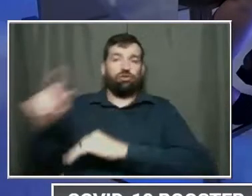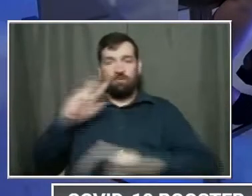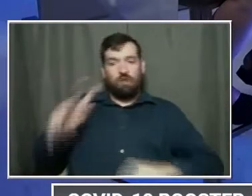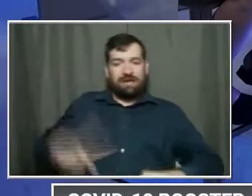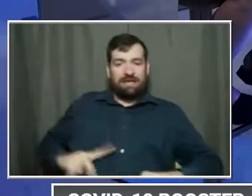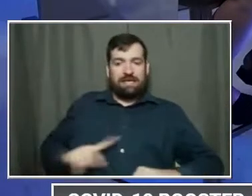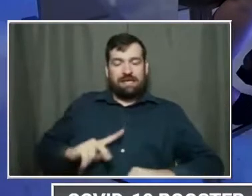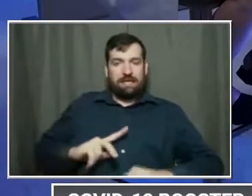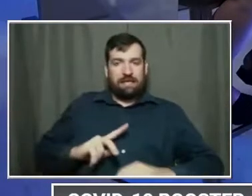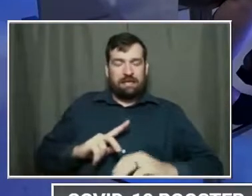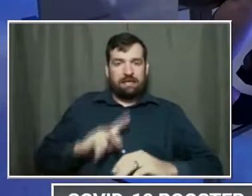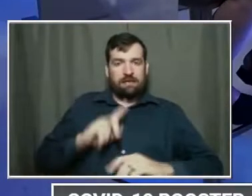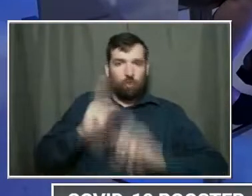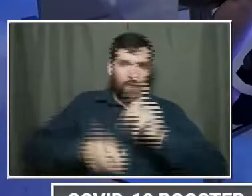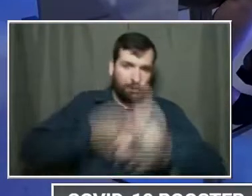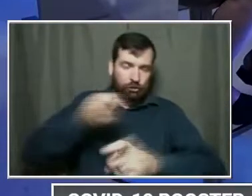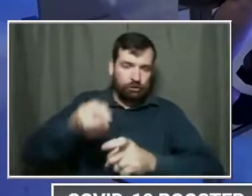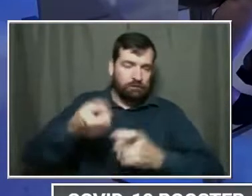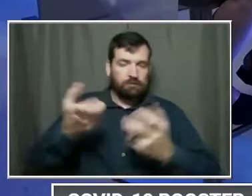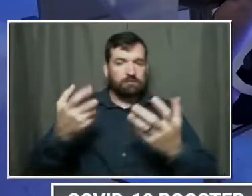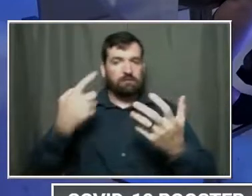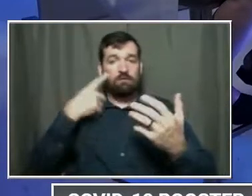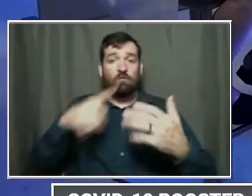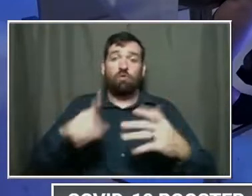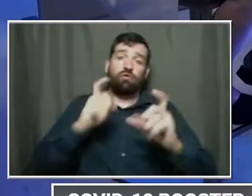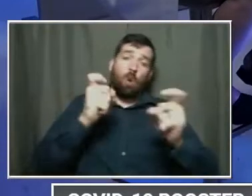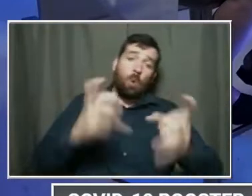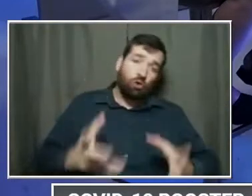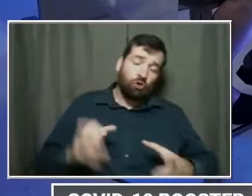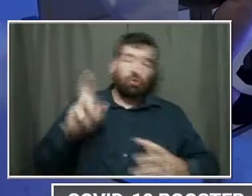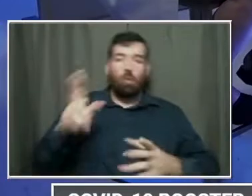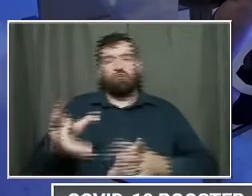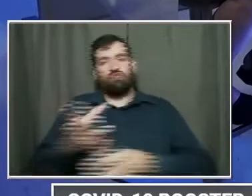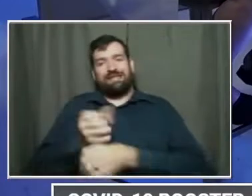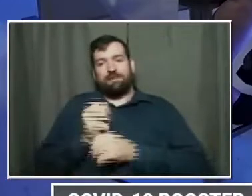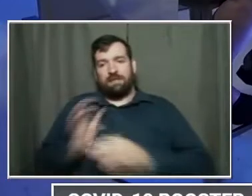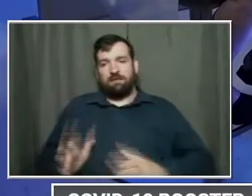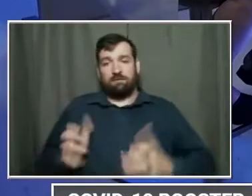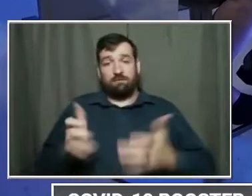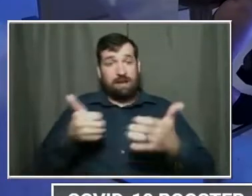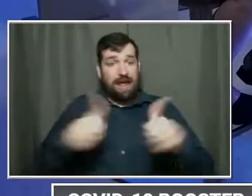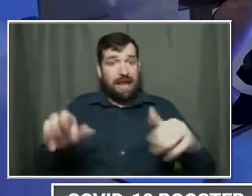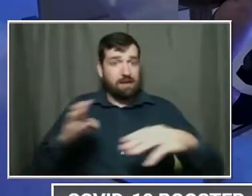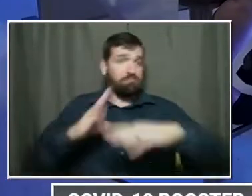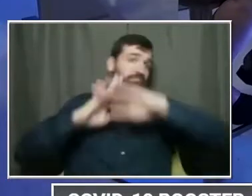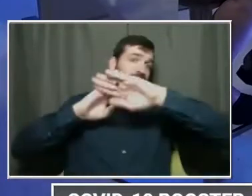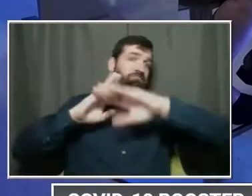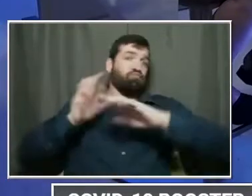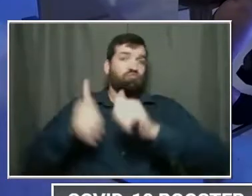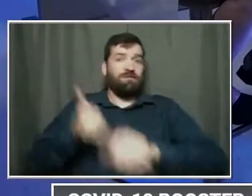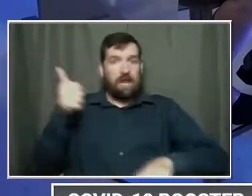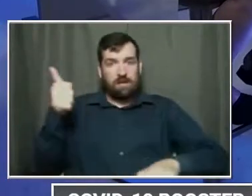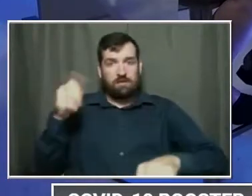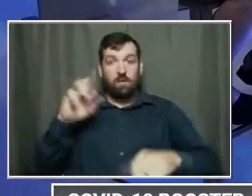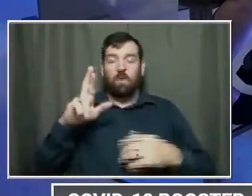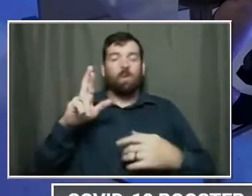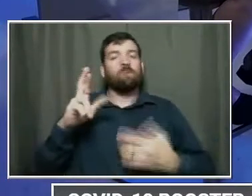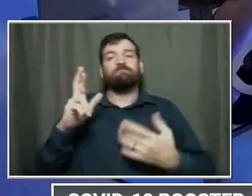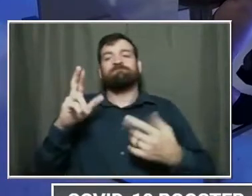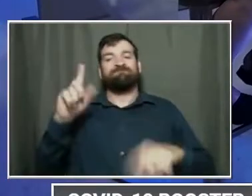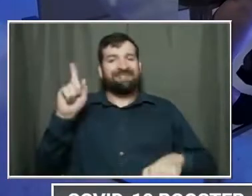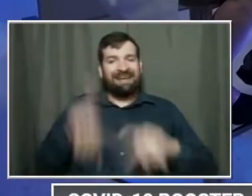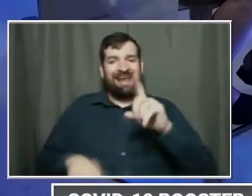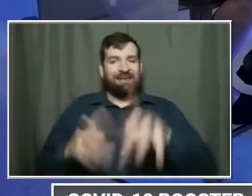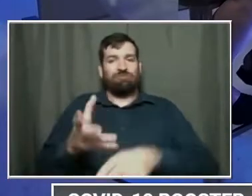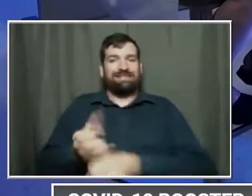for donors and receivers? So limitations, anything that would keep somebody from being a donor, or anybody who couldn't receive one?